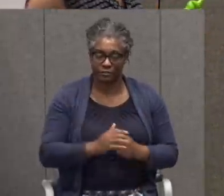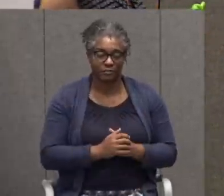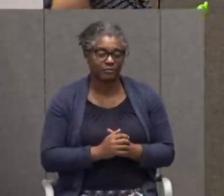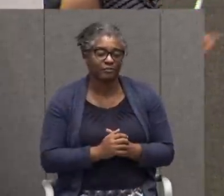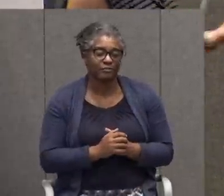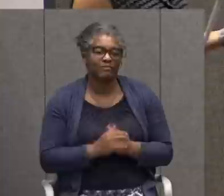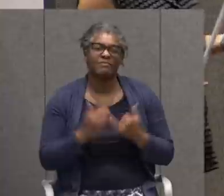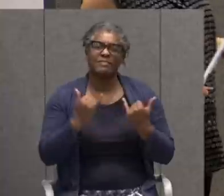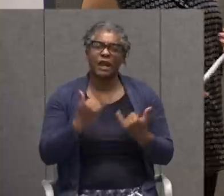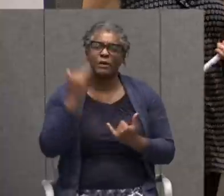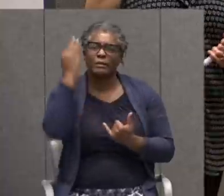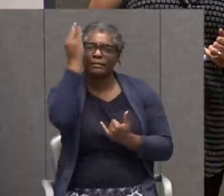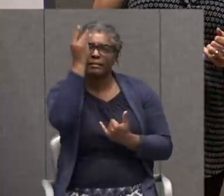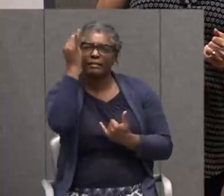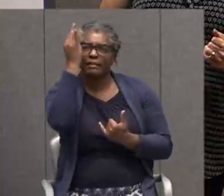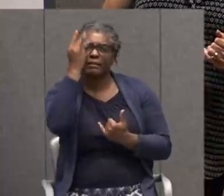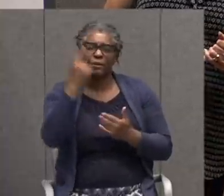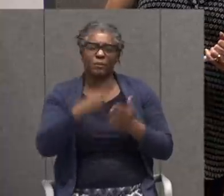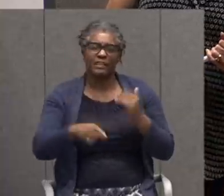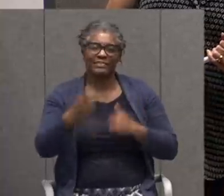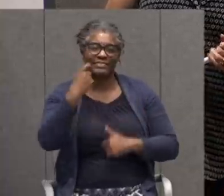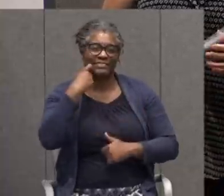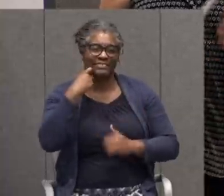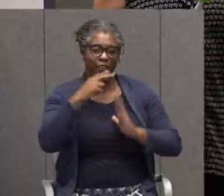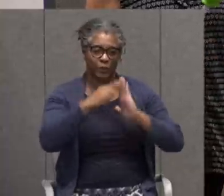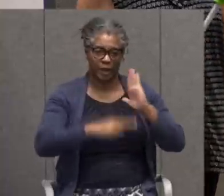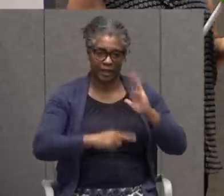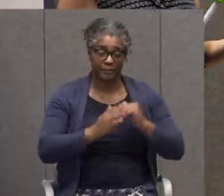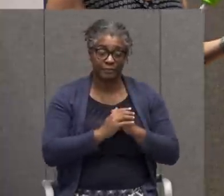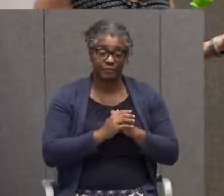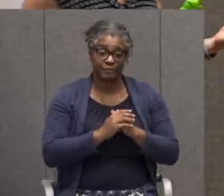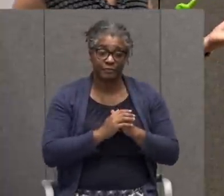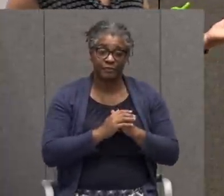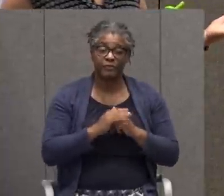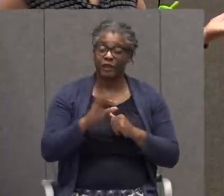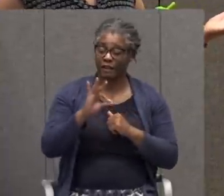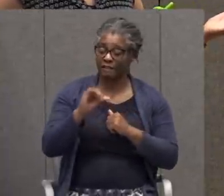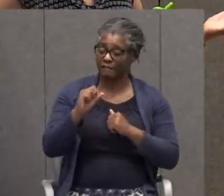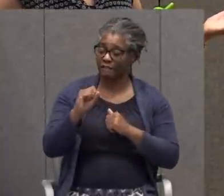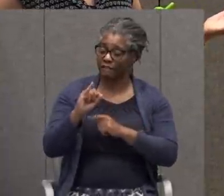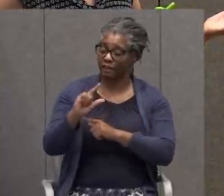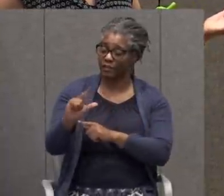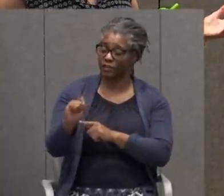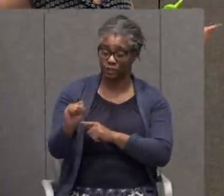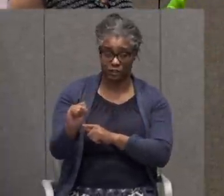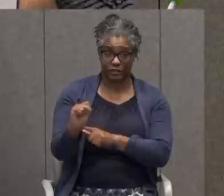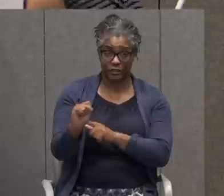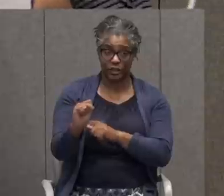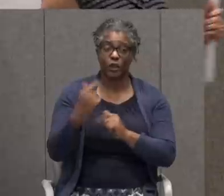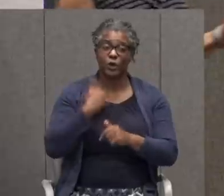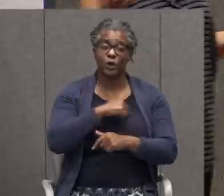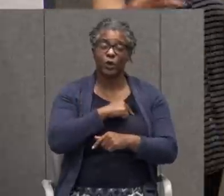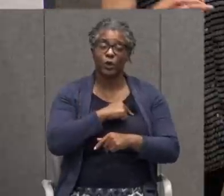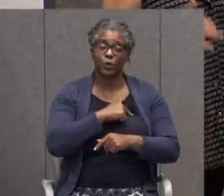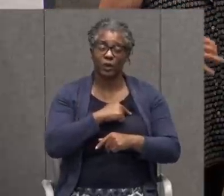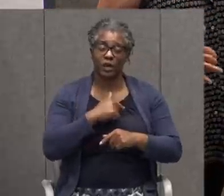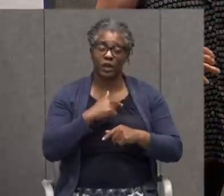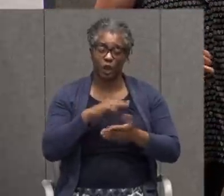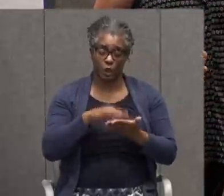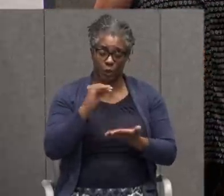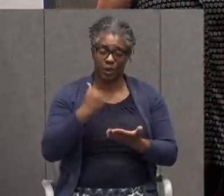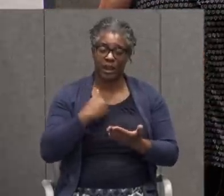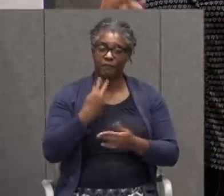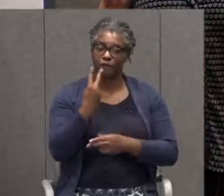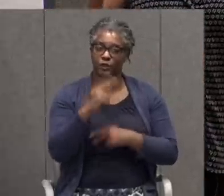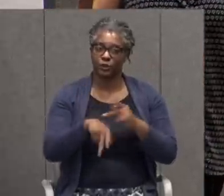we read. Well, we read about fossils. We learned there are two kinds of fossils. But let's dig in a little